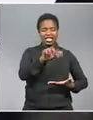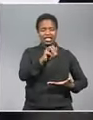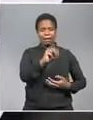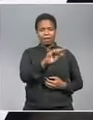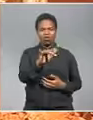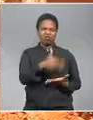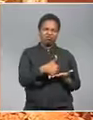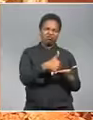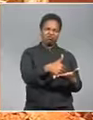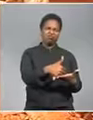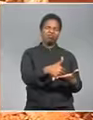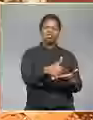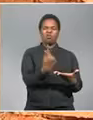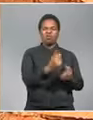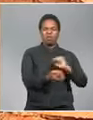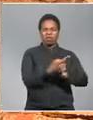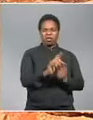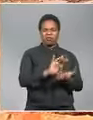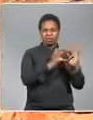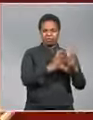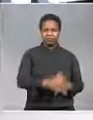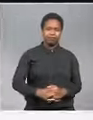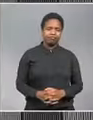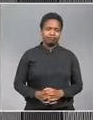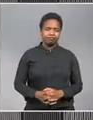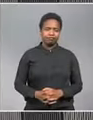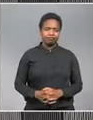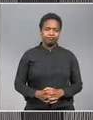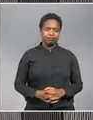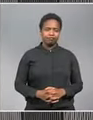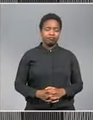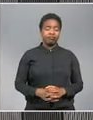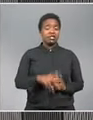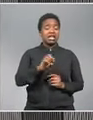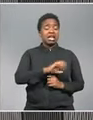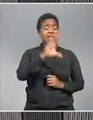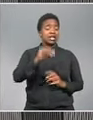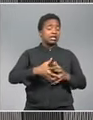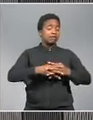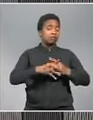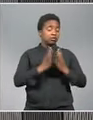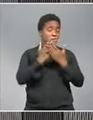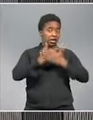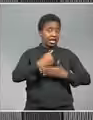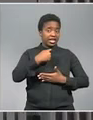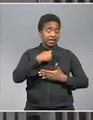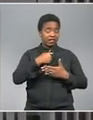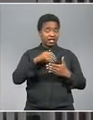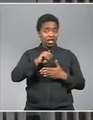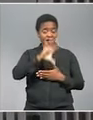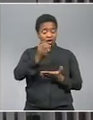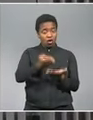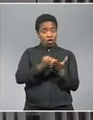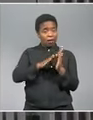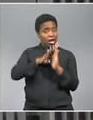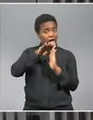in the aftermath of deadly cyclone Idai. And South Africa awaits tonight's credit review from Moody's, which could